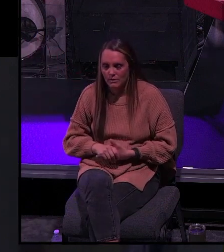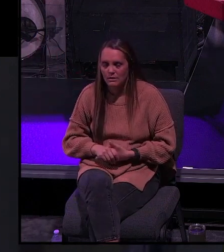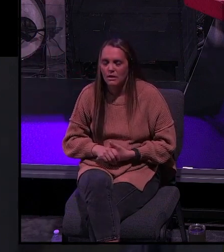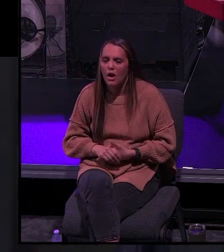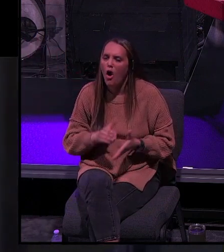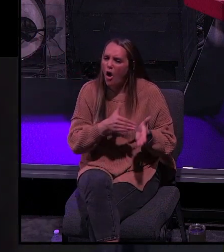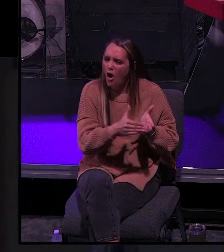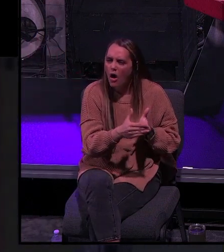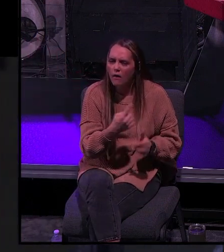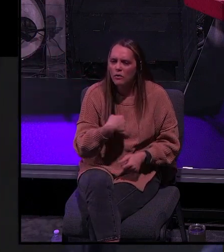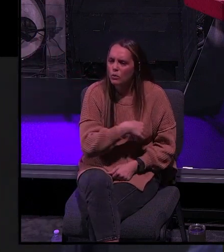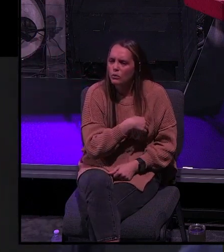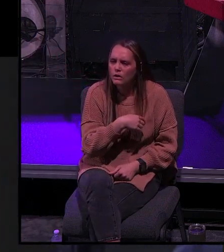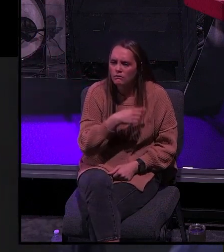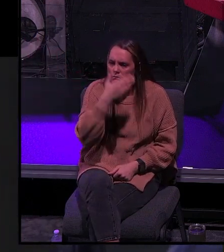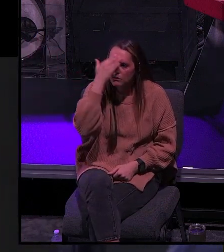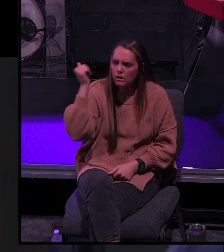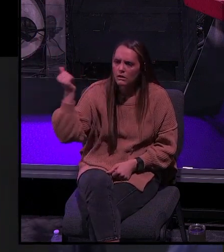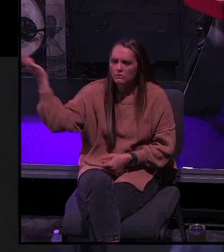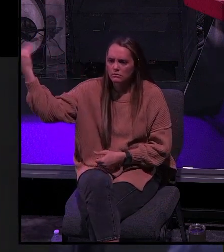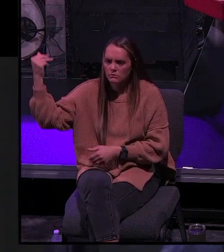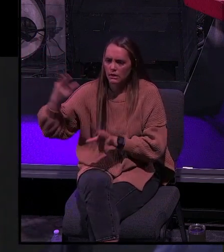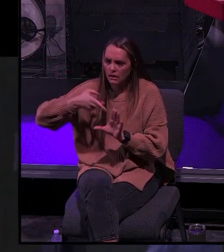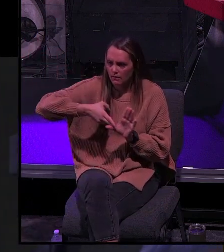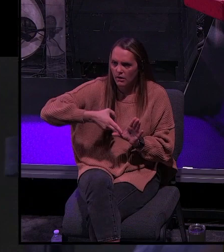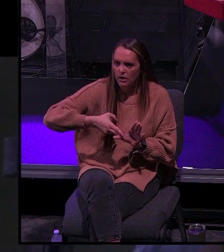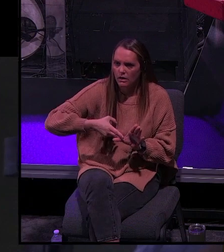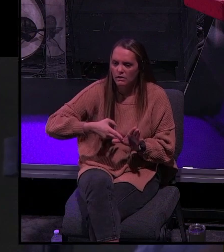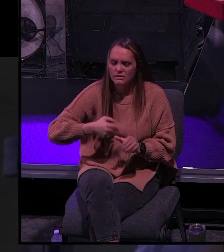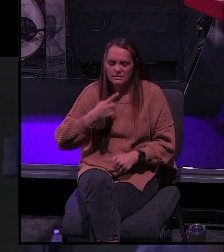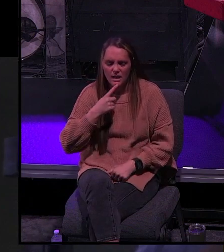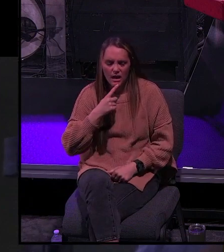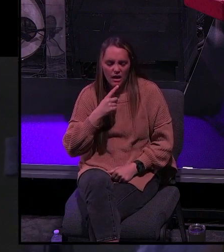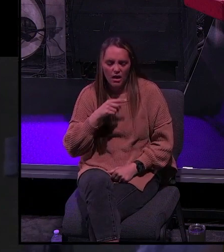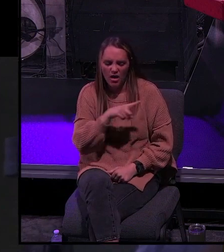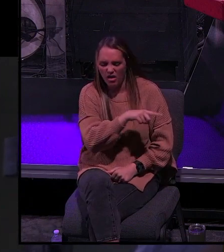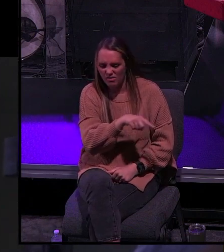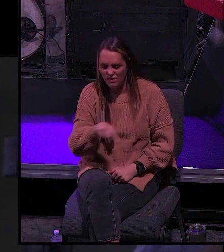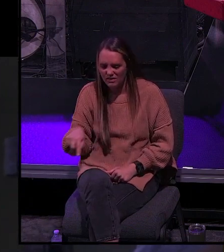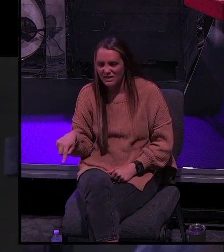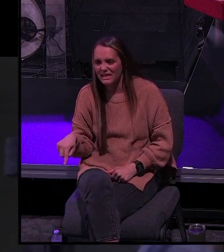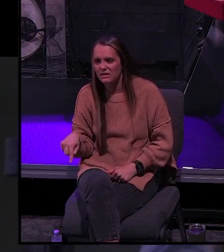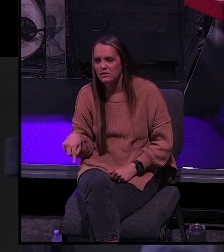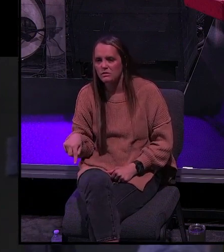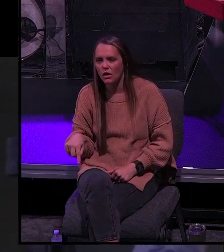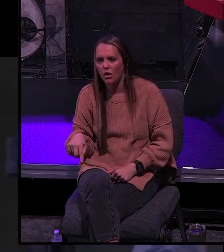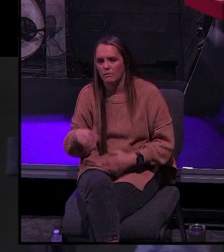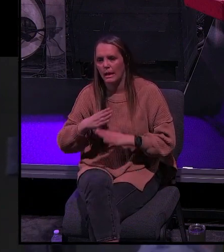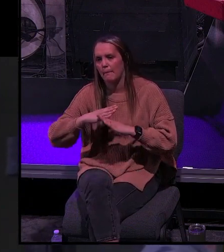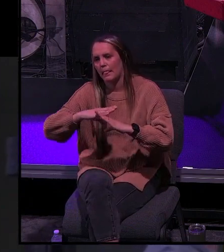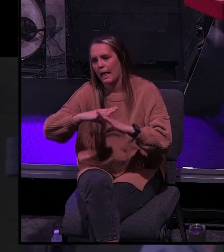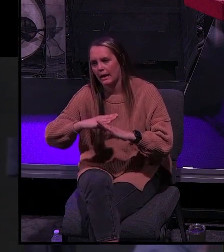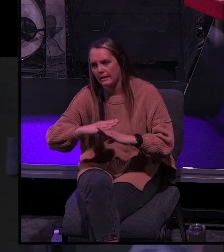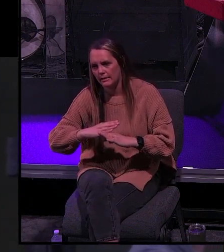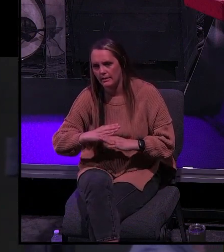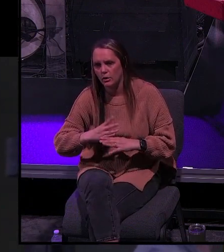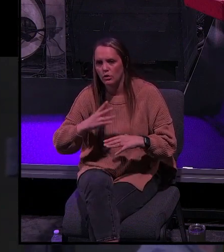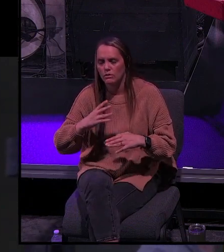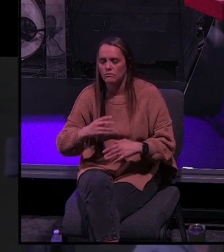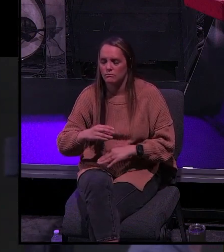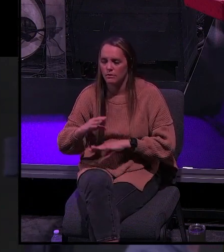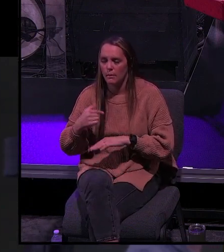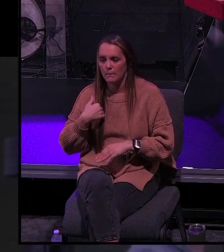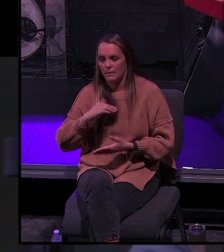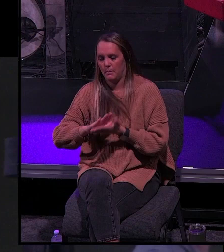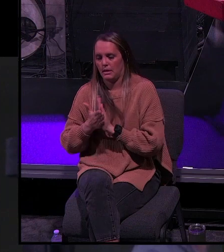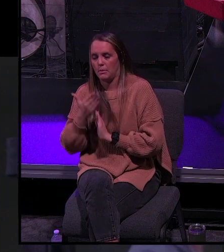that out of the way. That's interfering with me being a good person or me being, you know, doing all the things I should be doing. God doesn't want us to. He wants